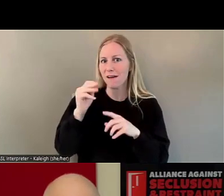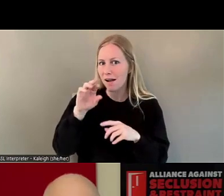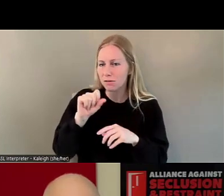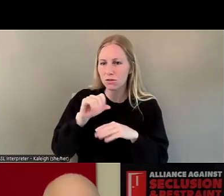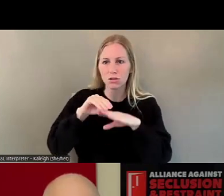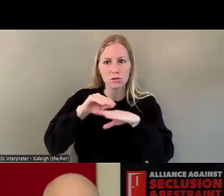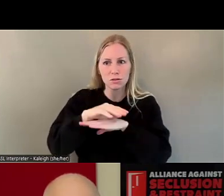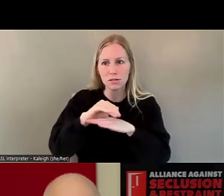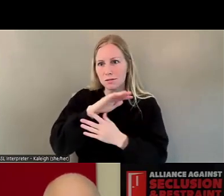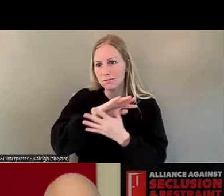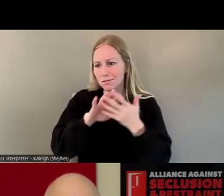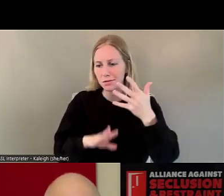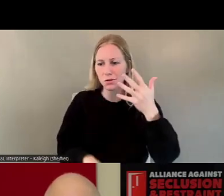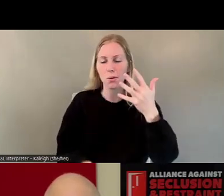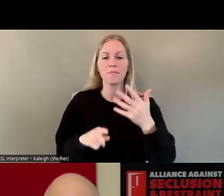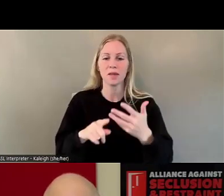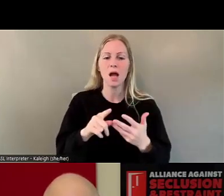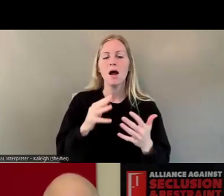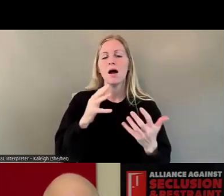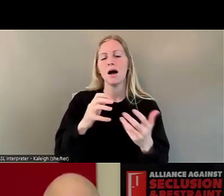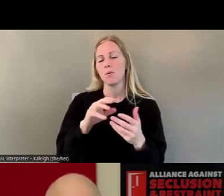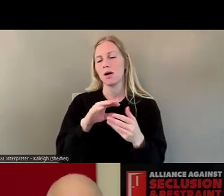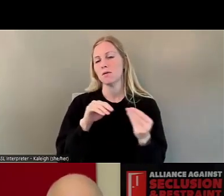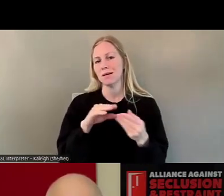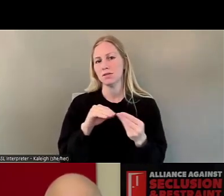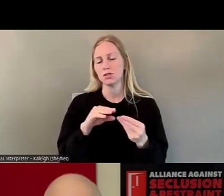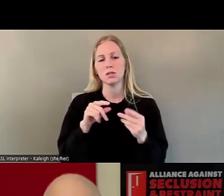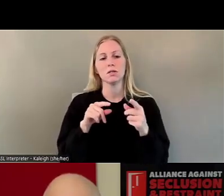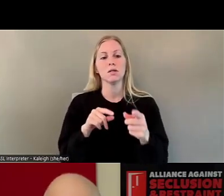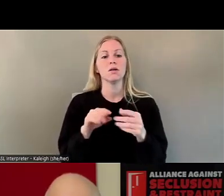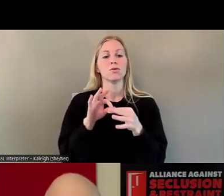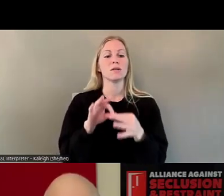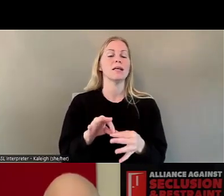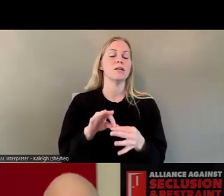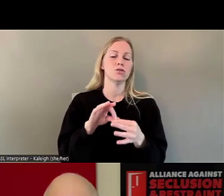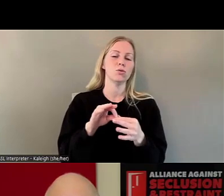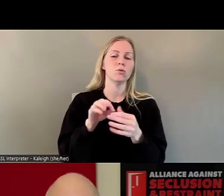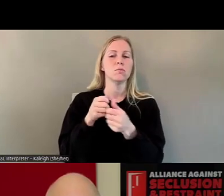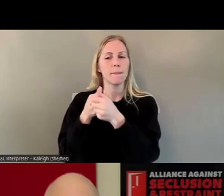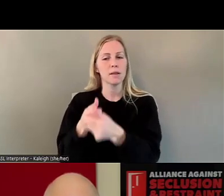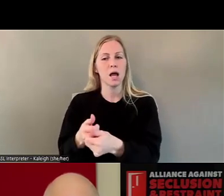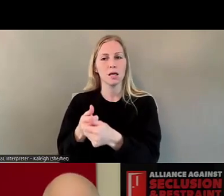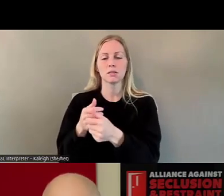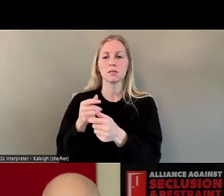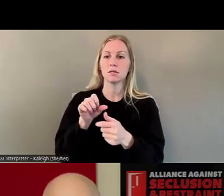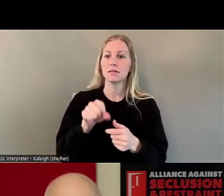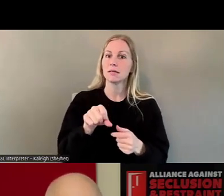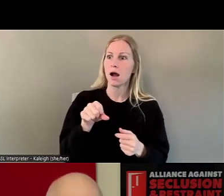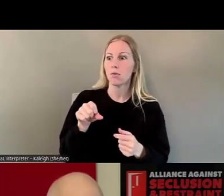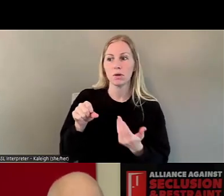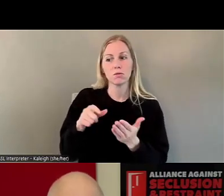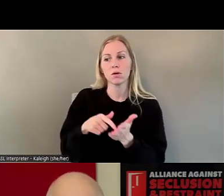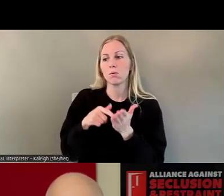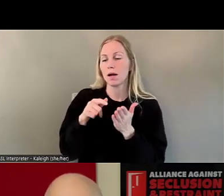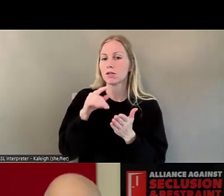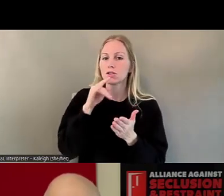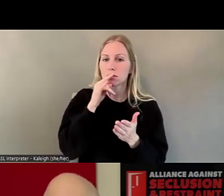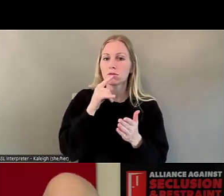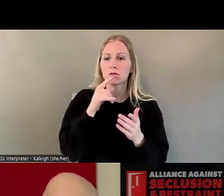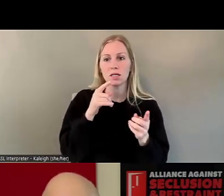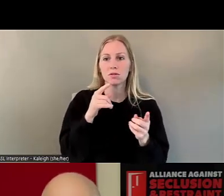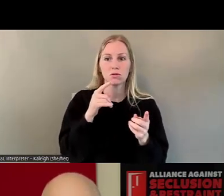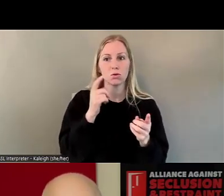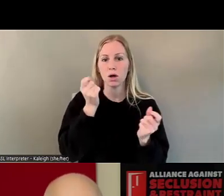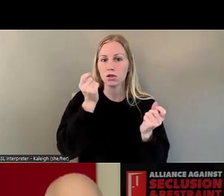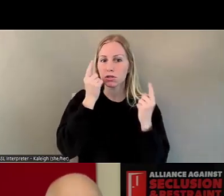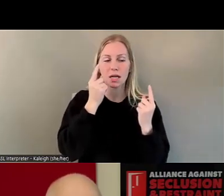want to point out here that, in terms of compliance, yes, we need children that understand that there are rules and that they need to work